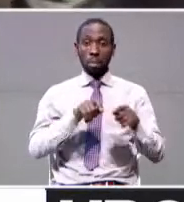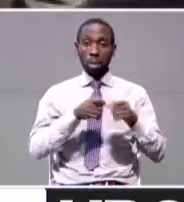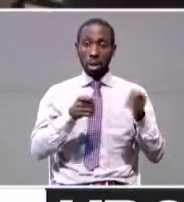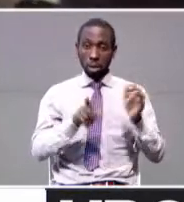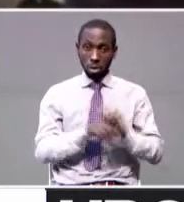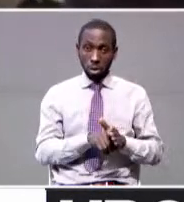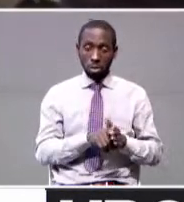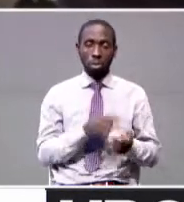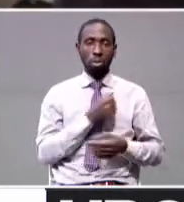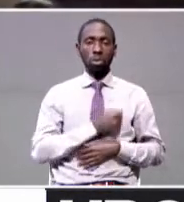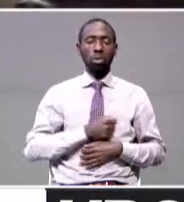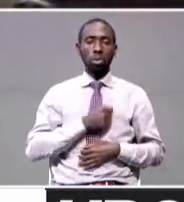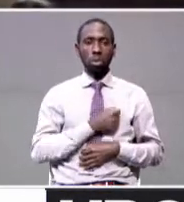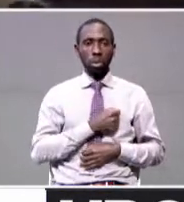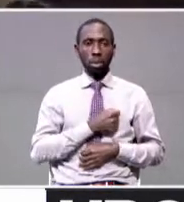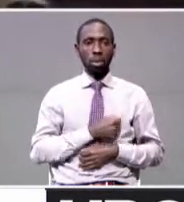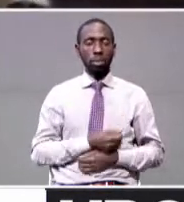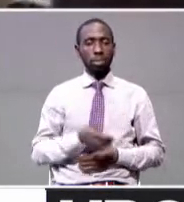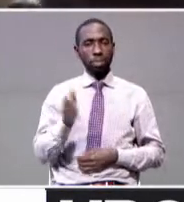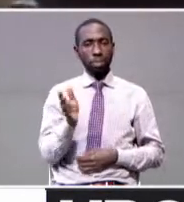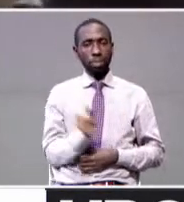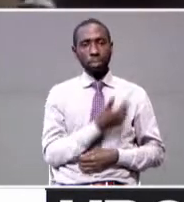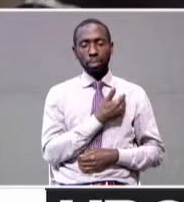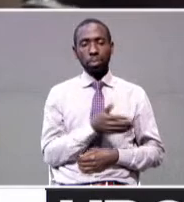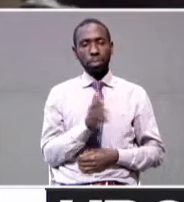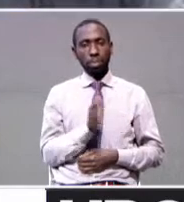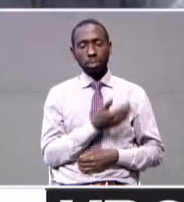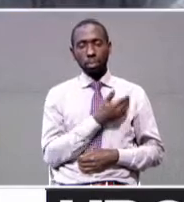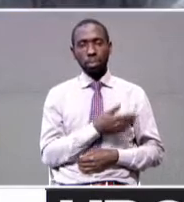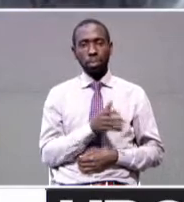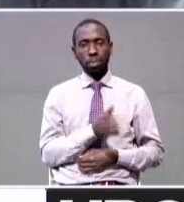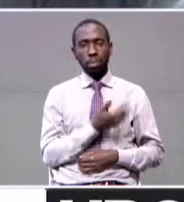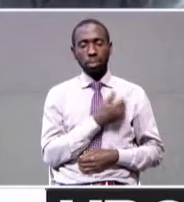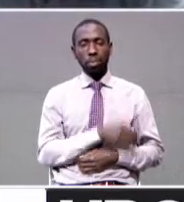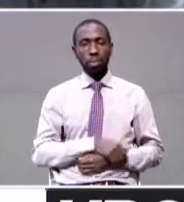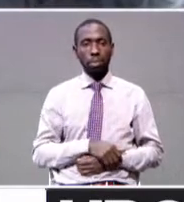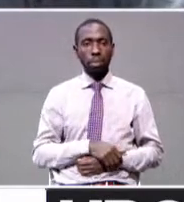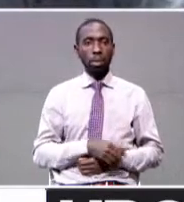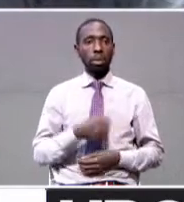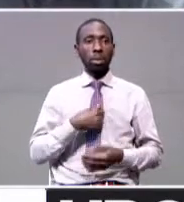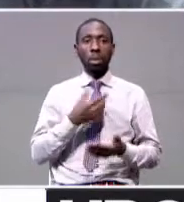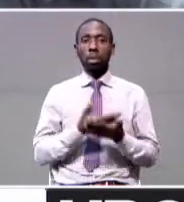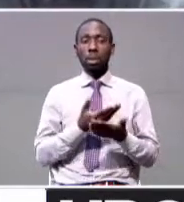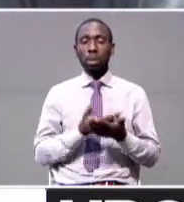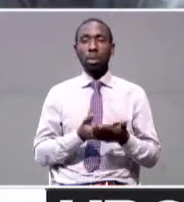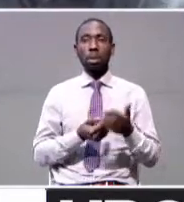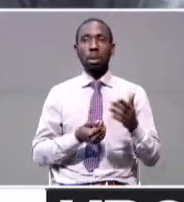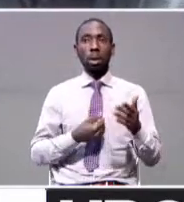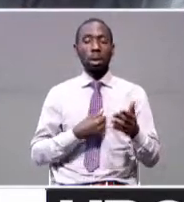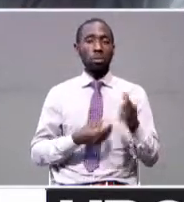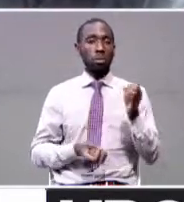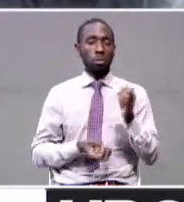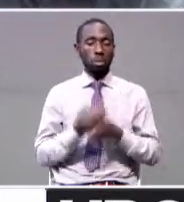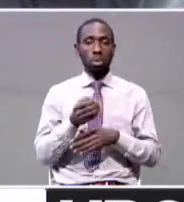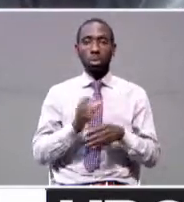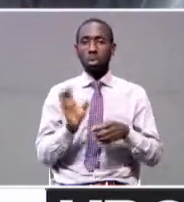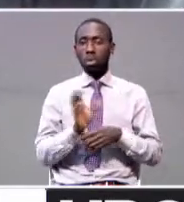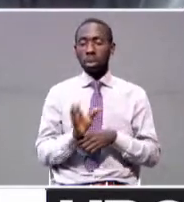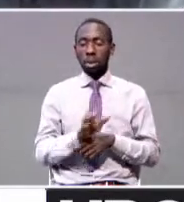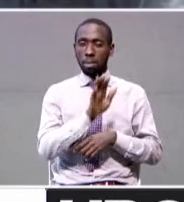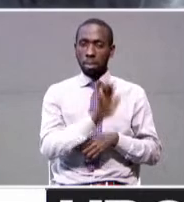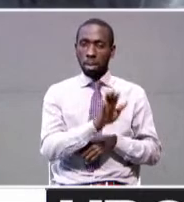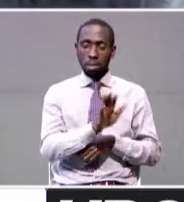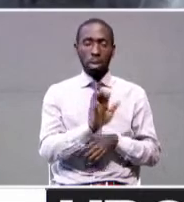ago agenda nga kugobebwa ku nnyanja wamu n'ebirala. Tusaba mufune olukiiko olwamu olujoint